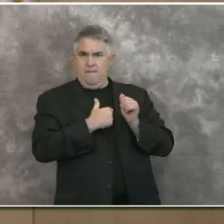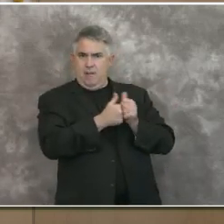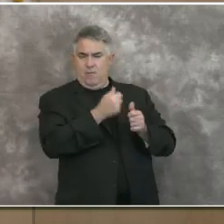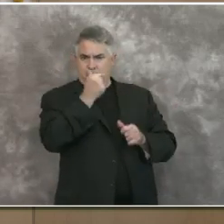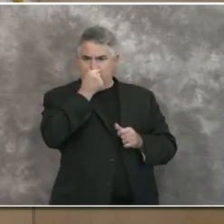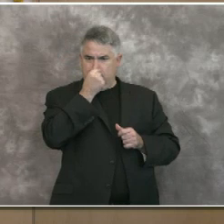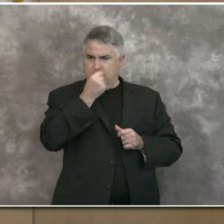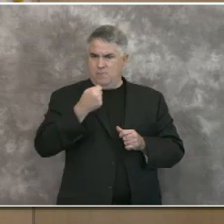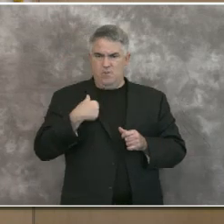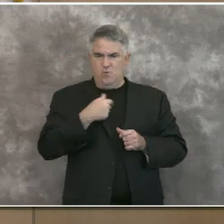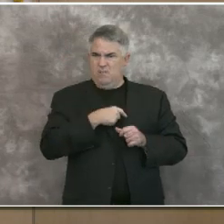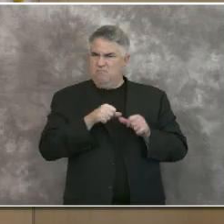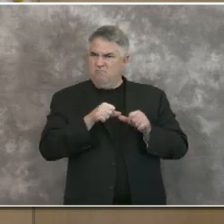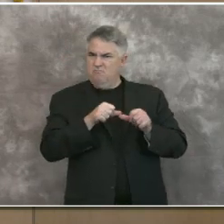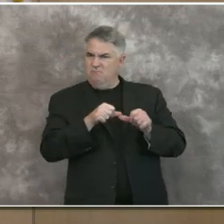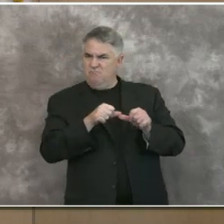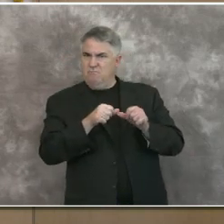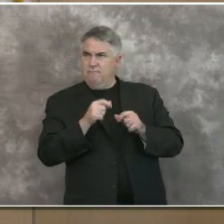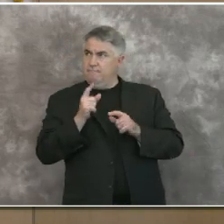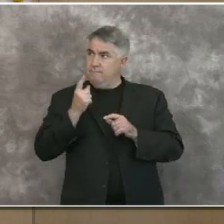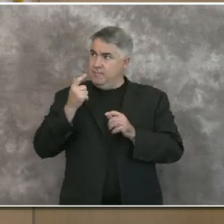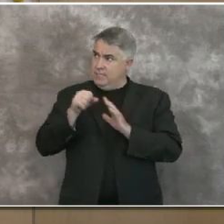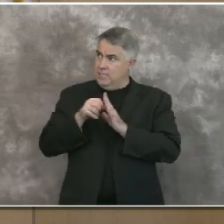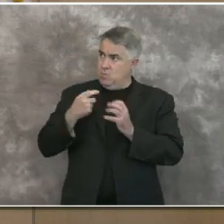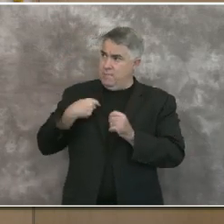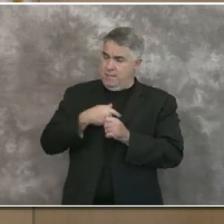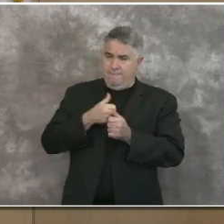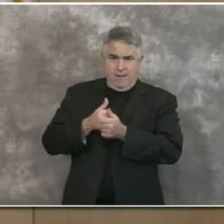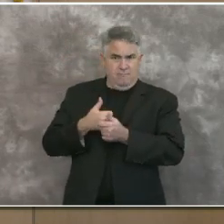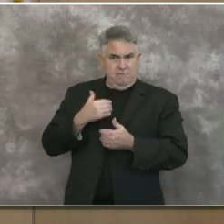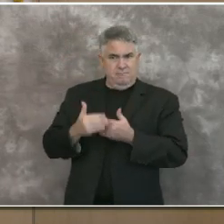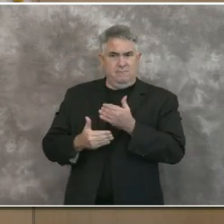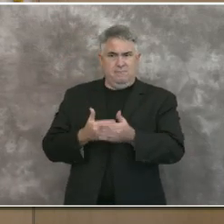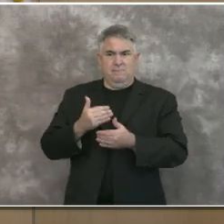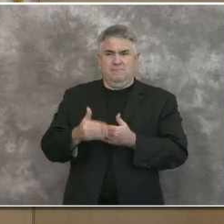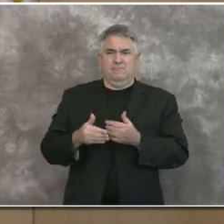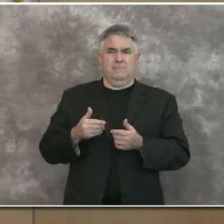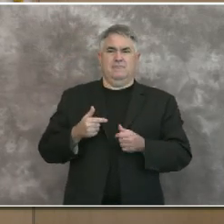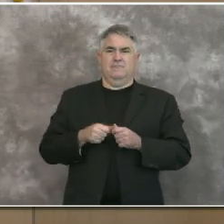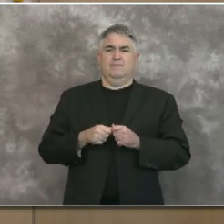opportunities where we do a little leaning forward, but in many cases,